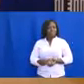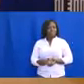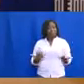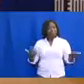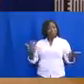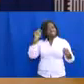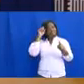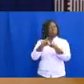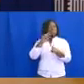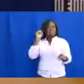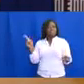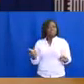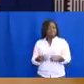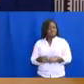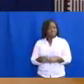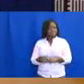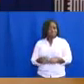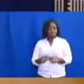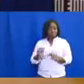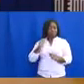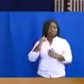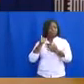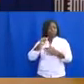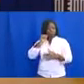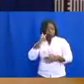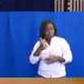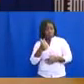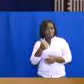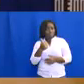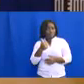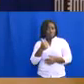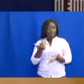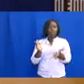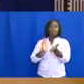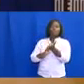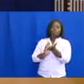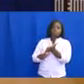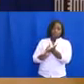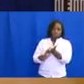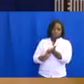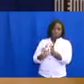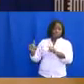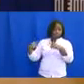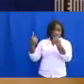We can do it. If you look at the university, the